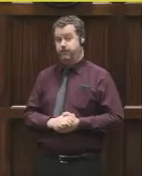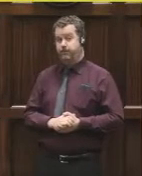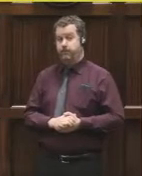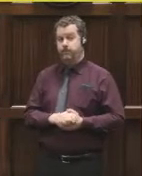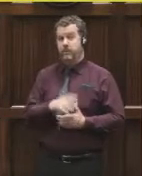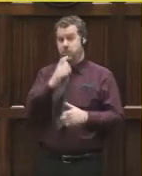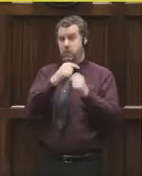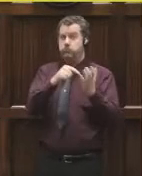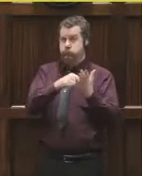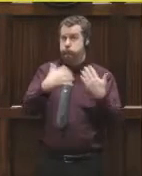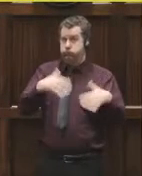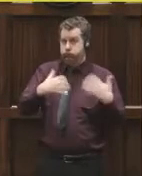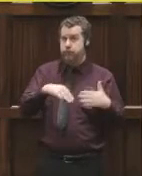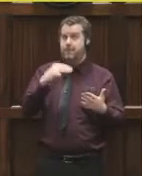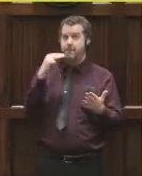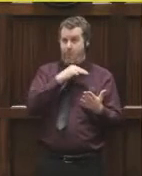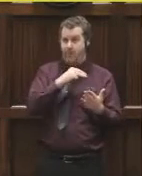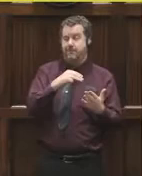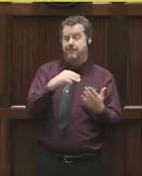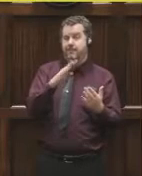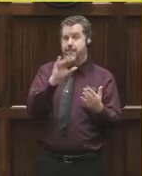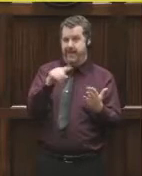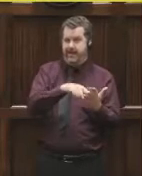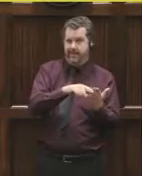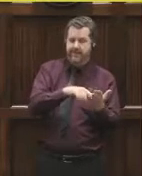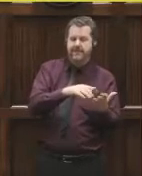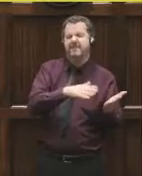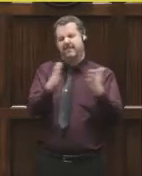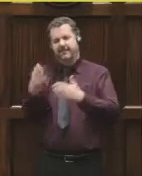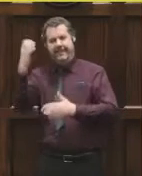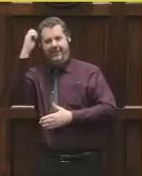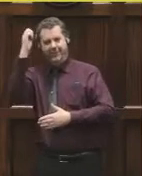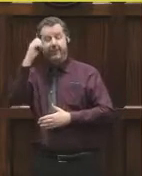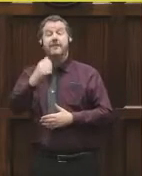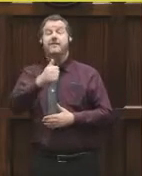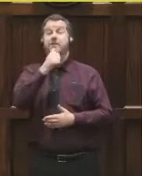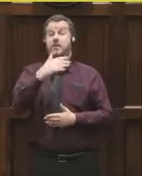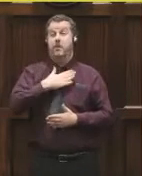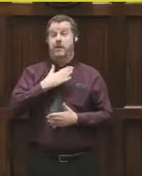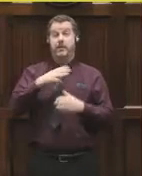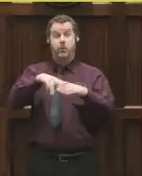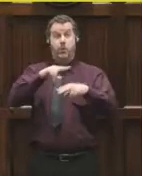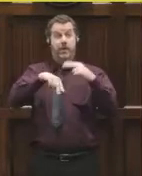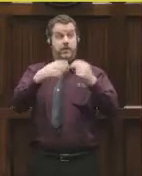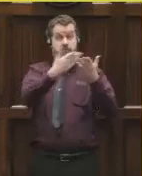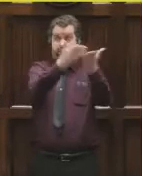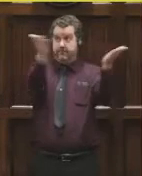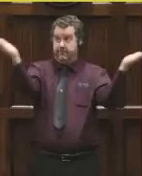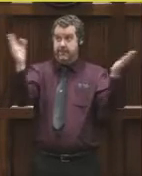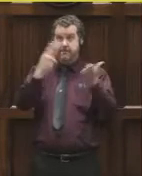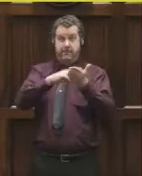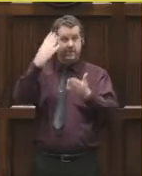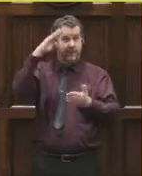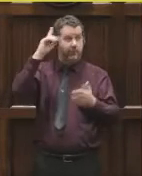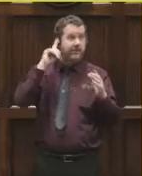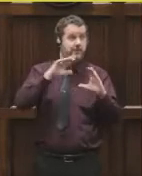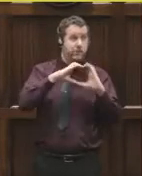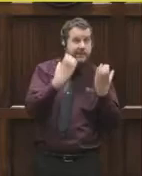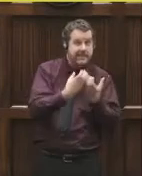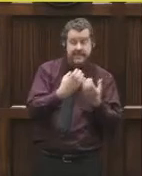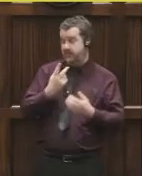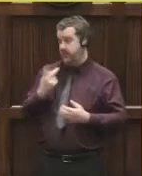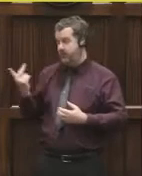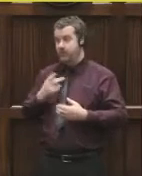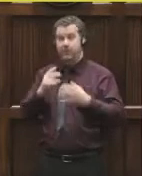seo. Dús Ceann Comhairle, I would like to acknowledge and welcome the members of the Irish deaf community, the interpreters and all those present